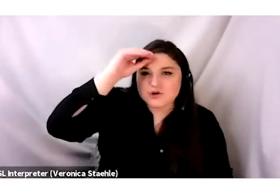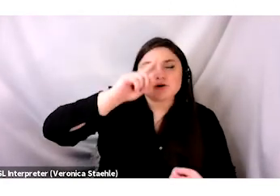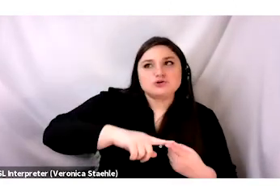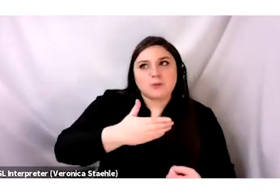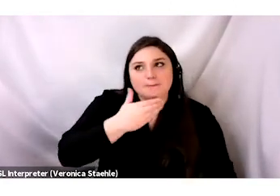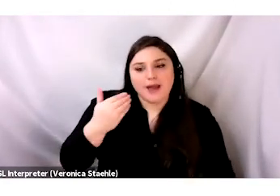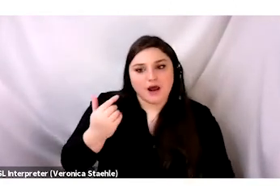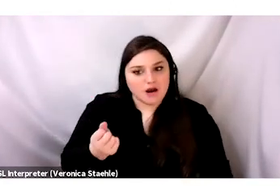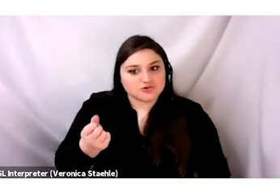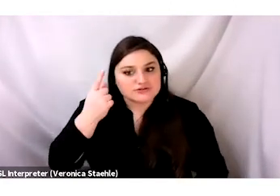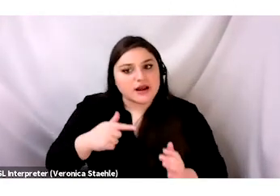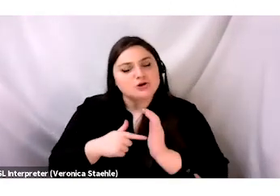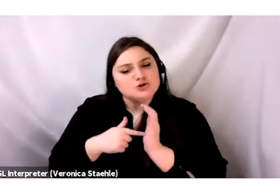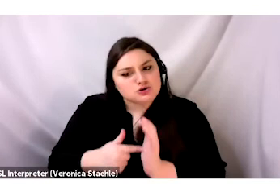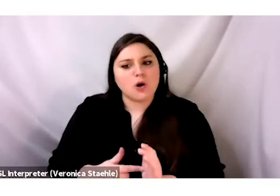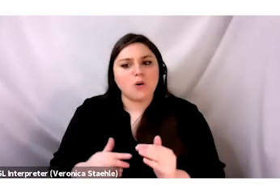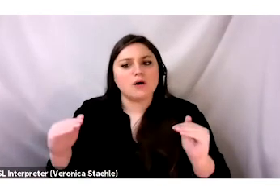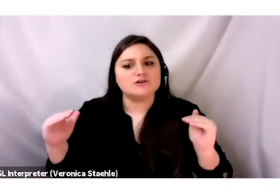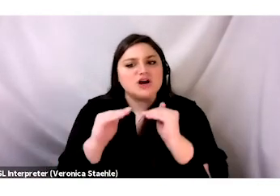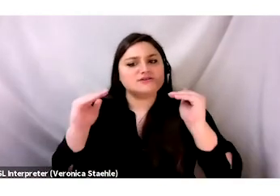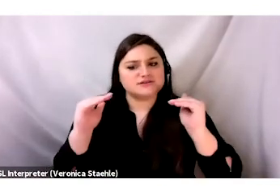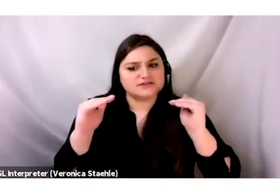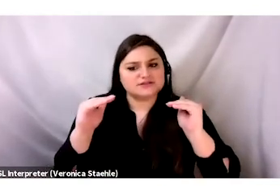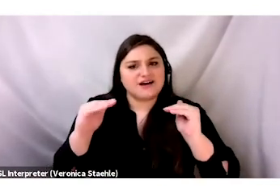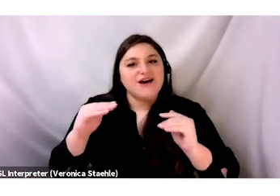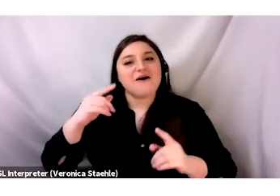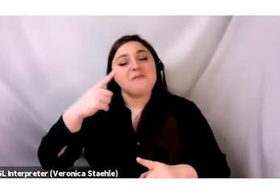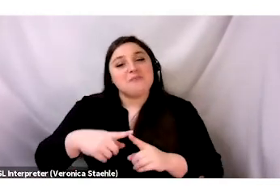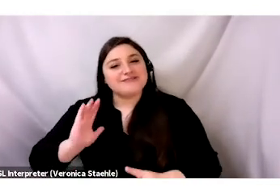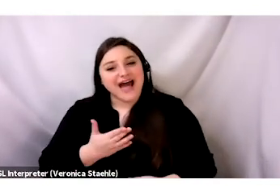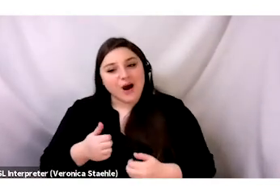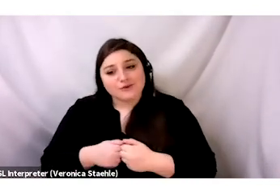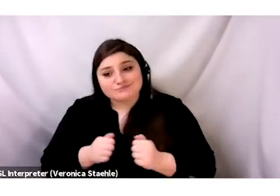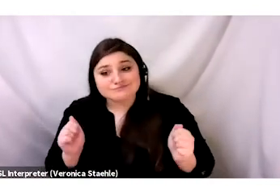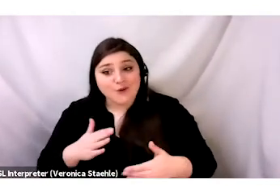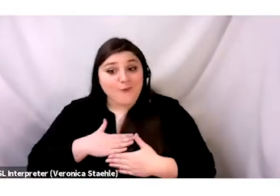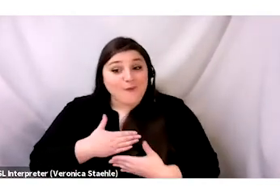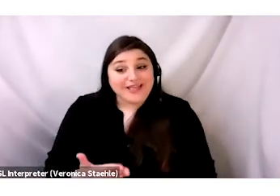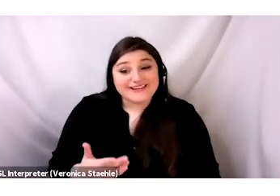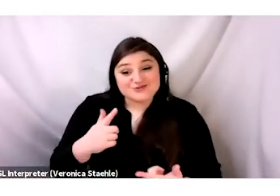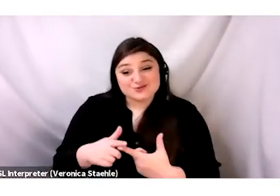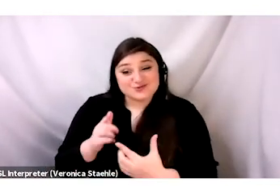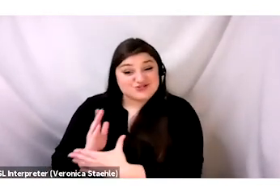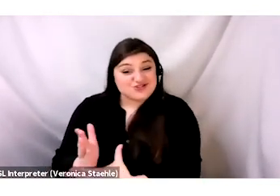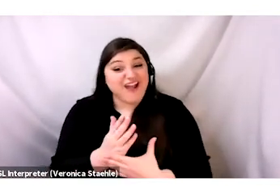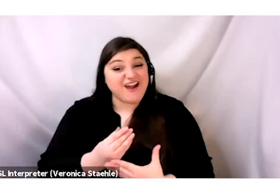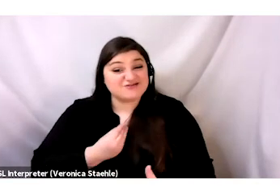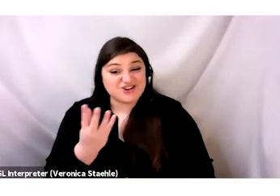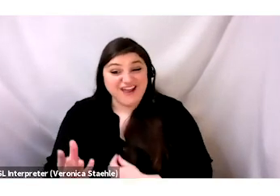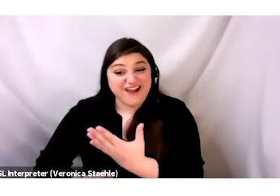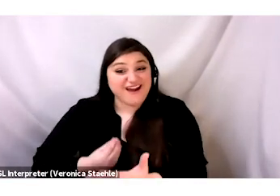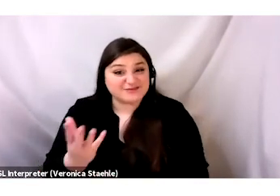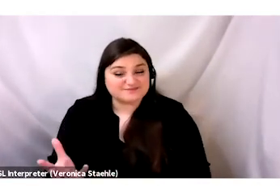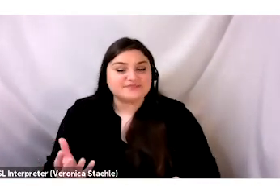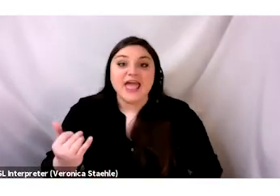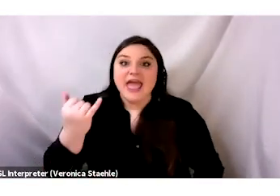our commitment to better understanding and exhibiting justice, and our willingness to share what we learn with other people.